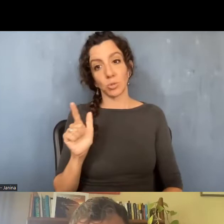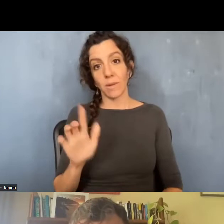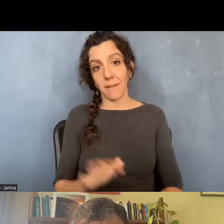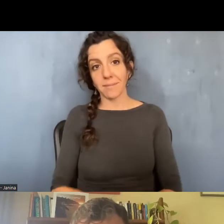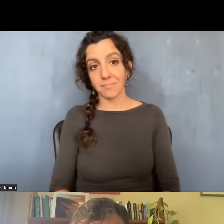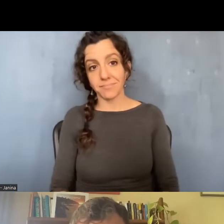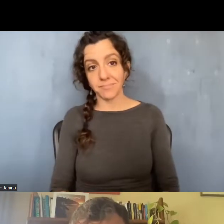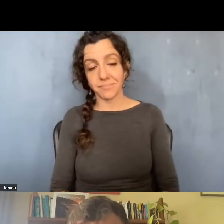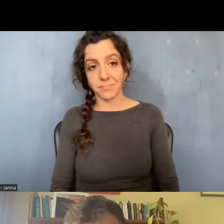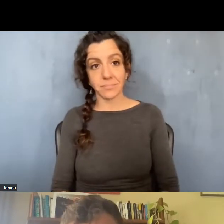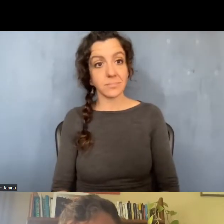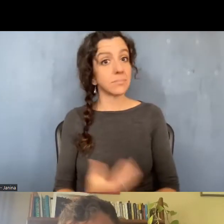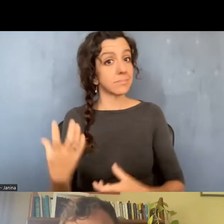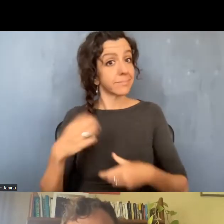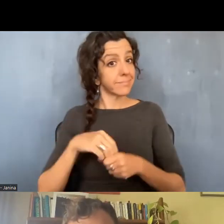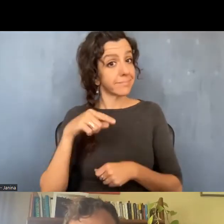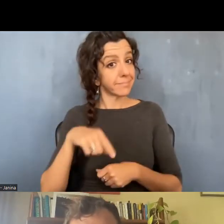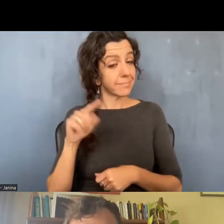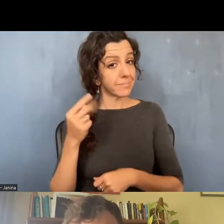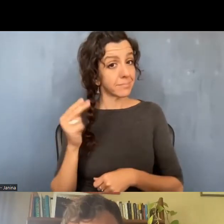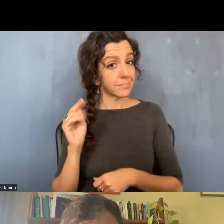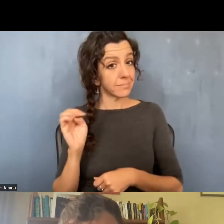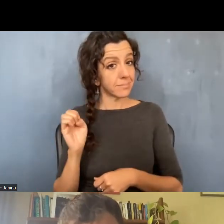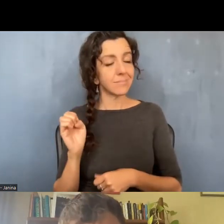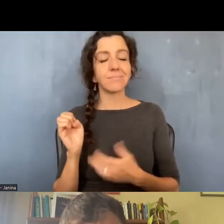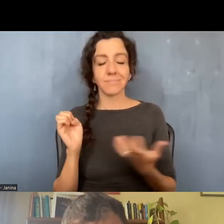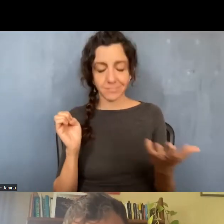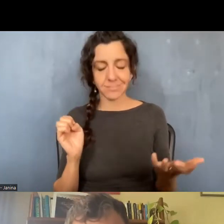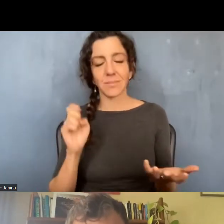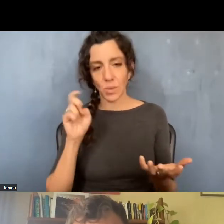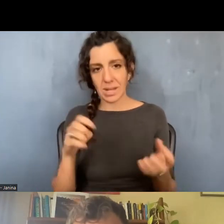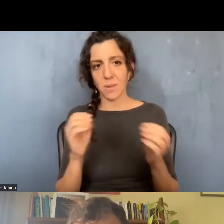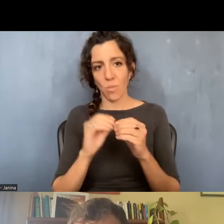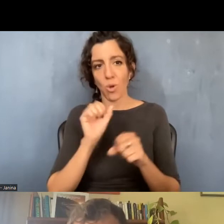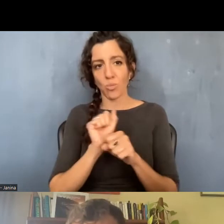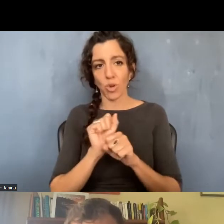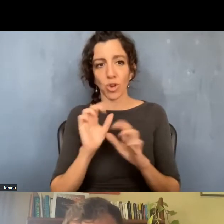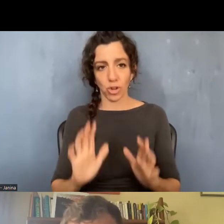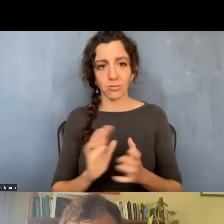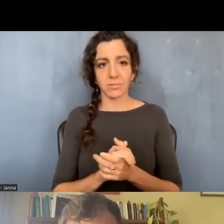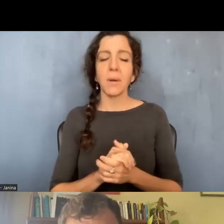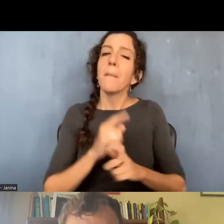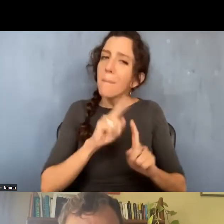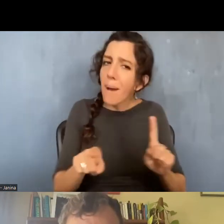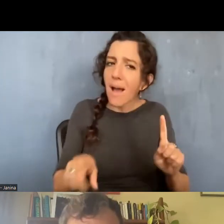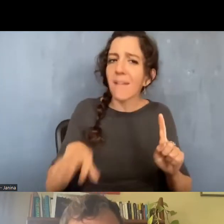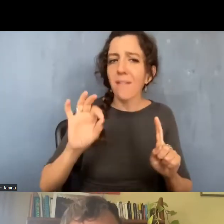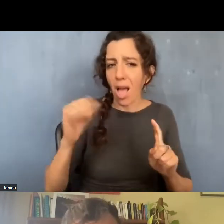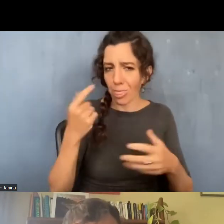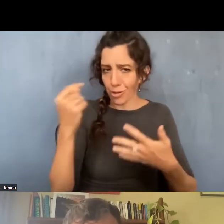Part of this theme, of course, is the need for more workers. In addition, though, we found a few other important